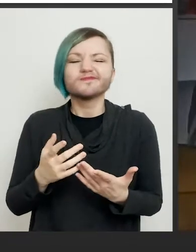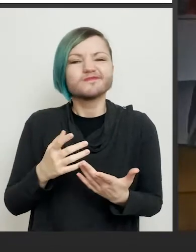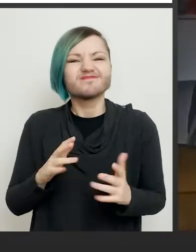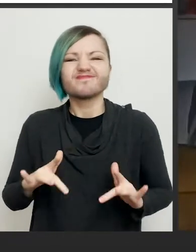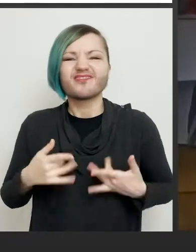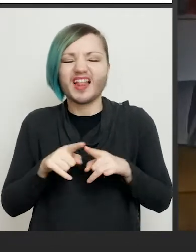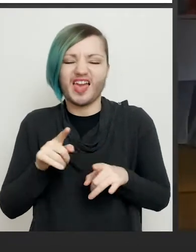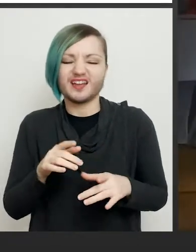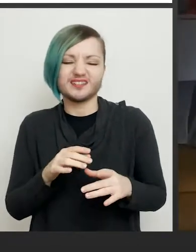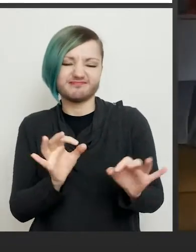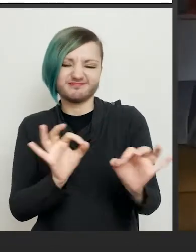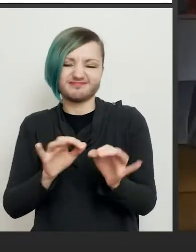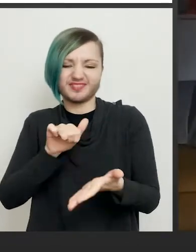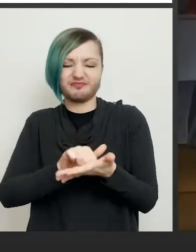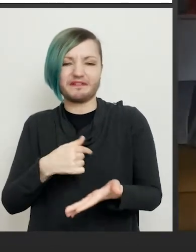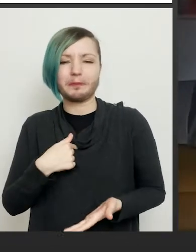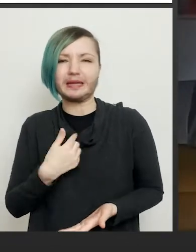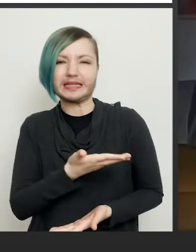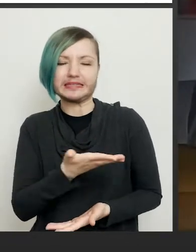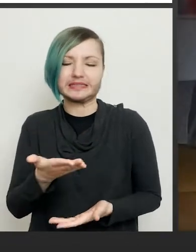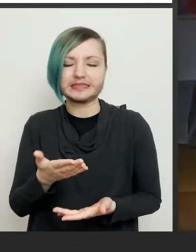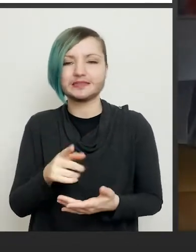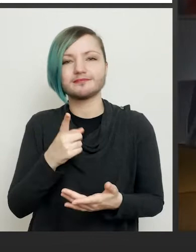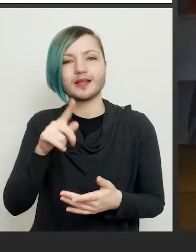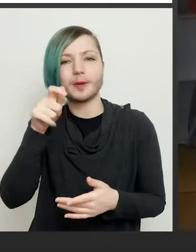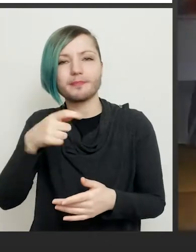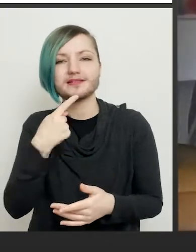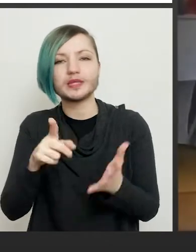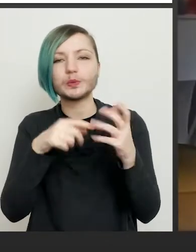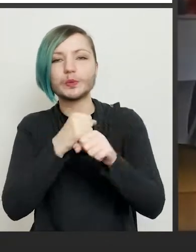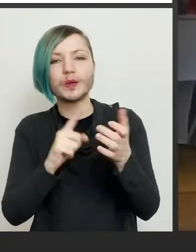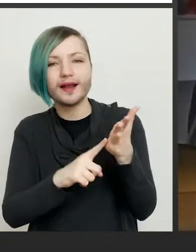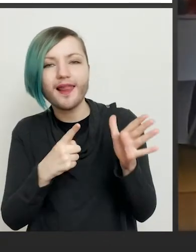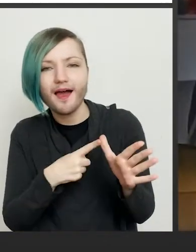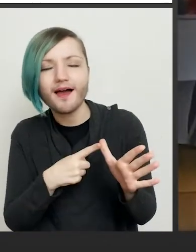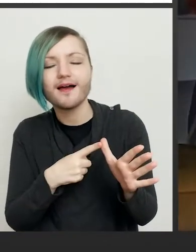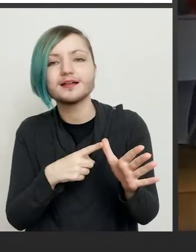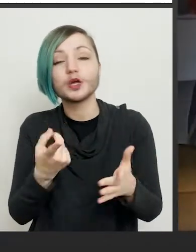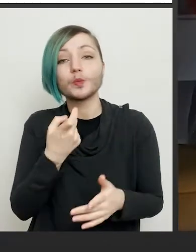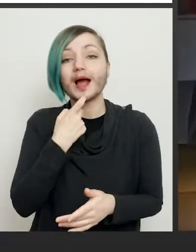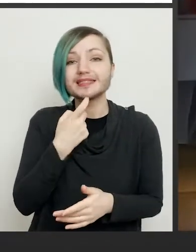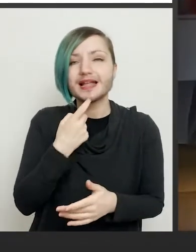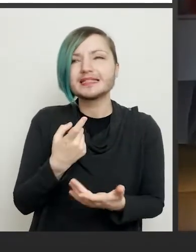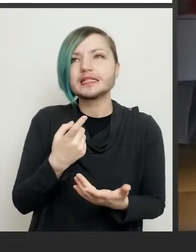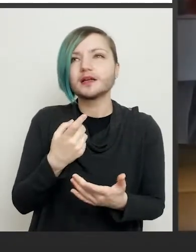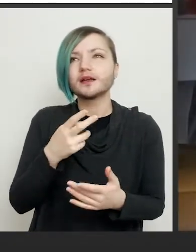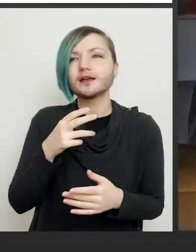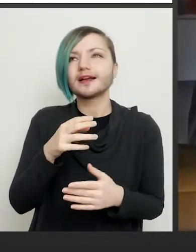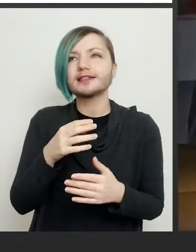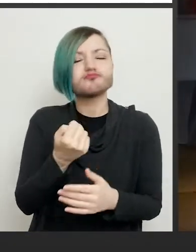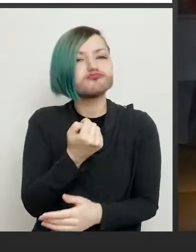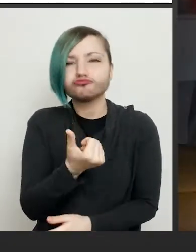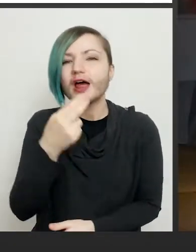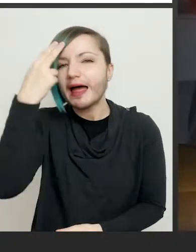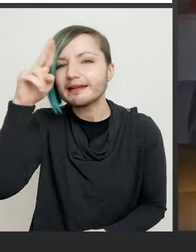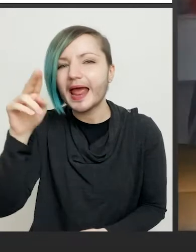really fit, and it's all a bit, it doesn't quite fit me. And then someone said Ugla, and in Icelandic it's not a very common name, so